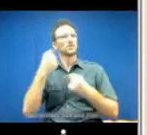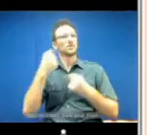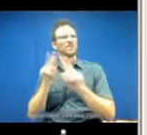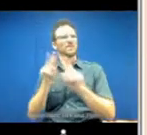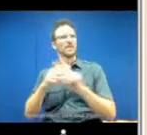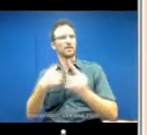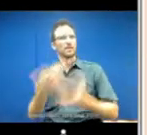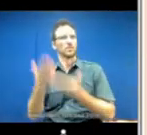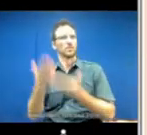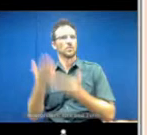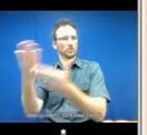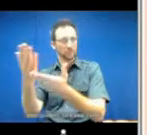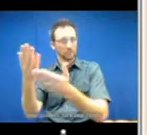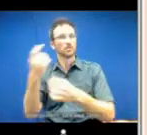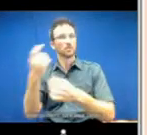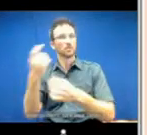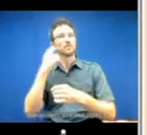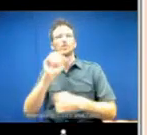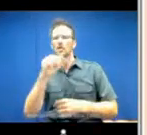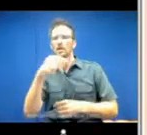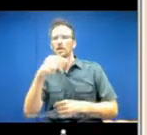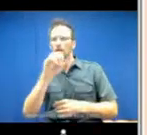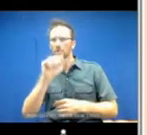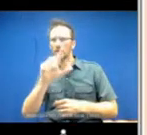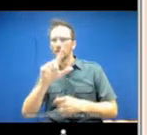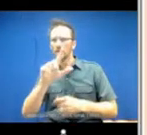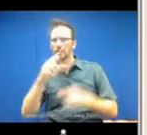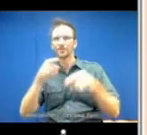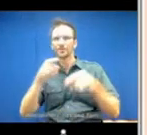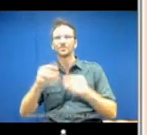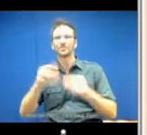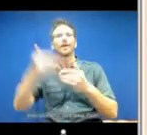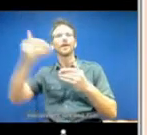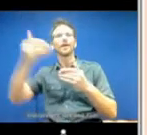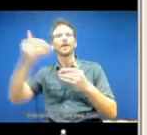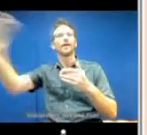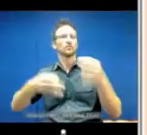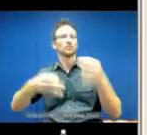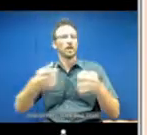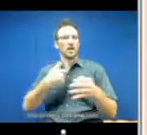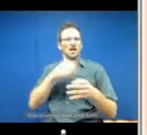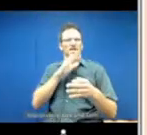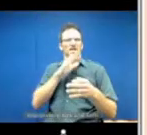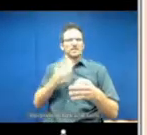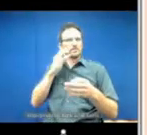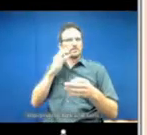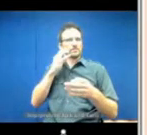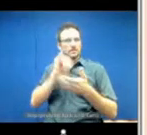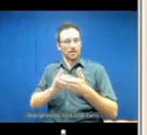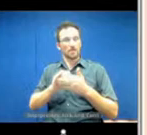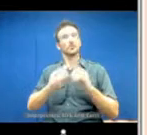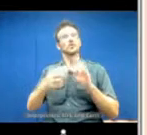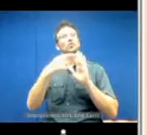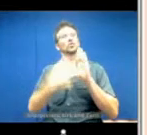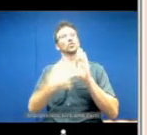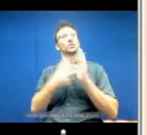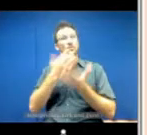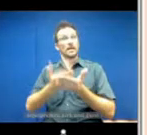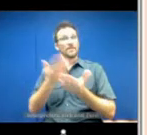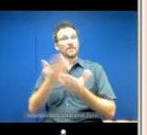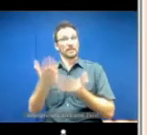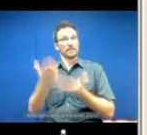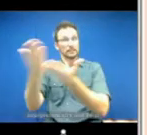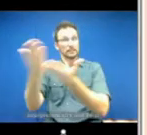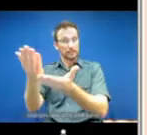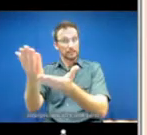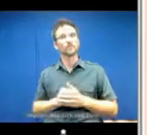at trial. I haven't ever seen that happen, but what I know about the rules of evidence are you don't actually waive your right